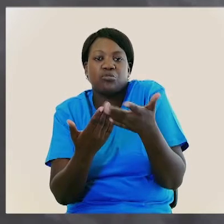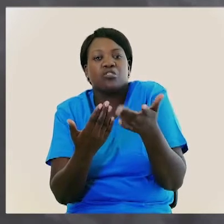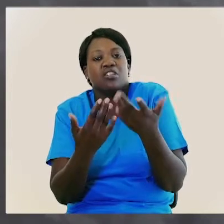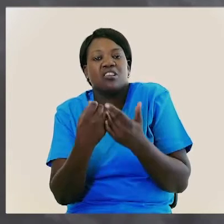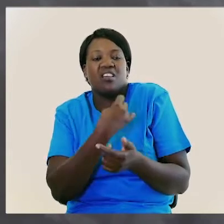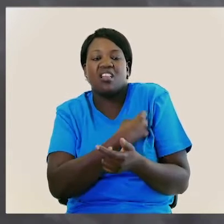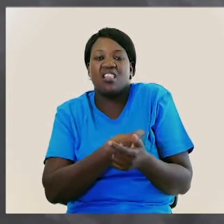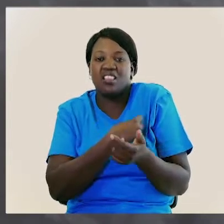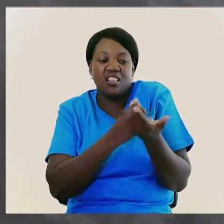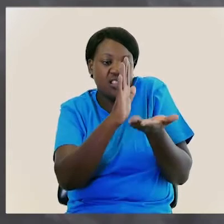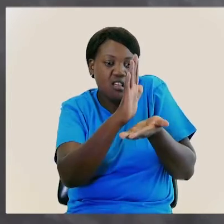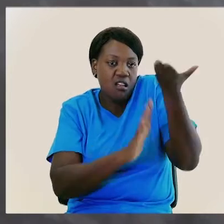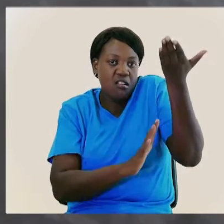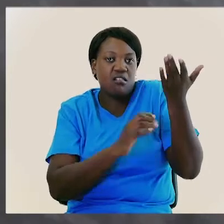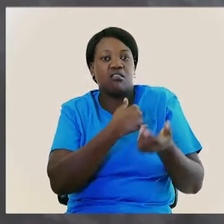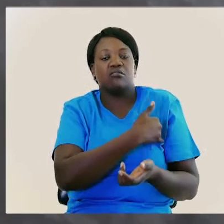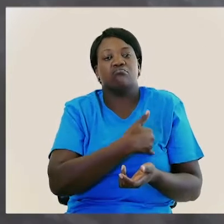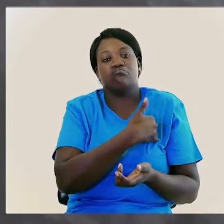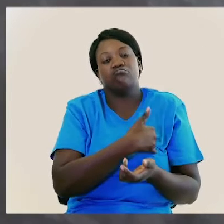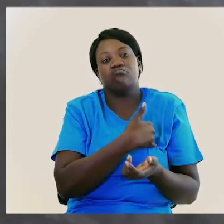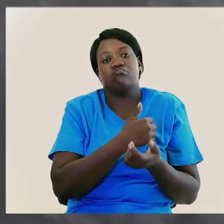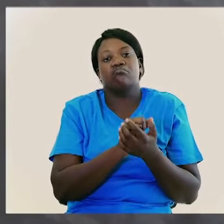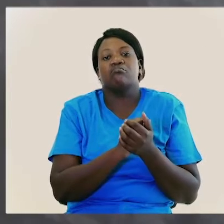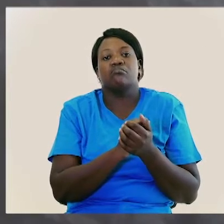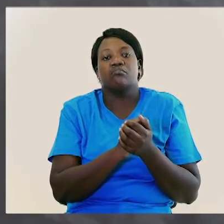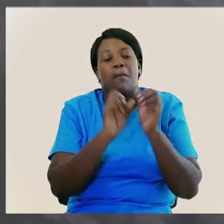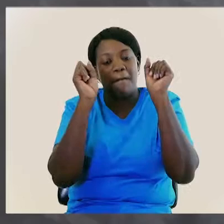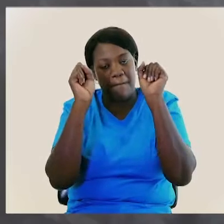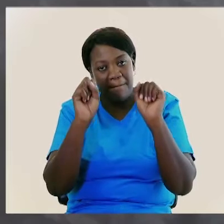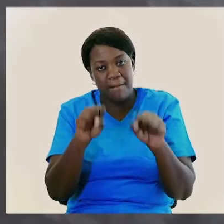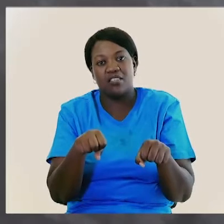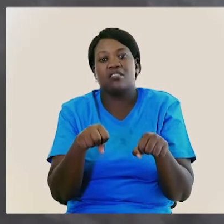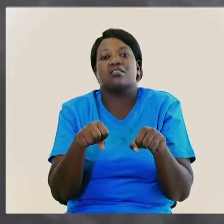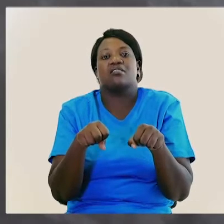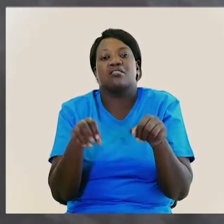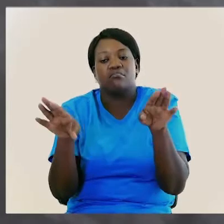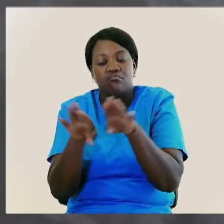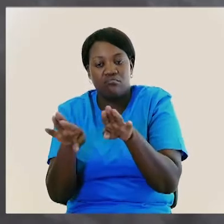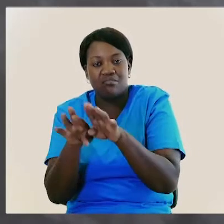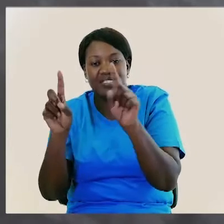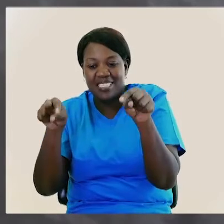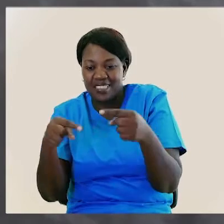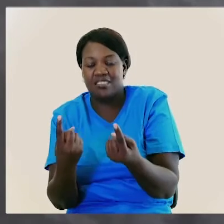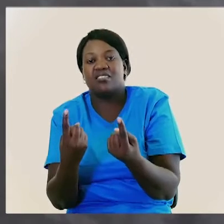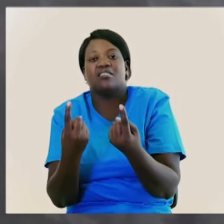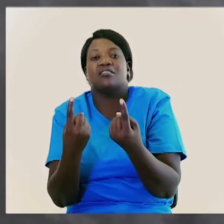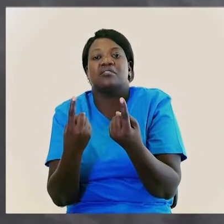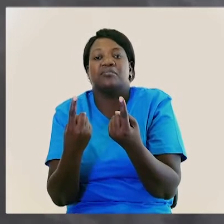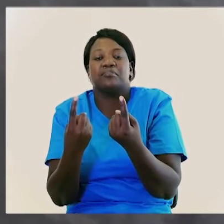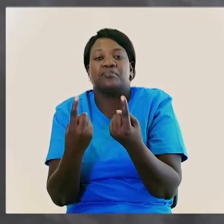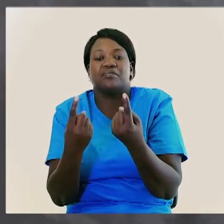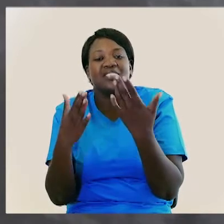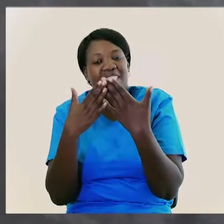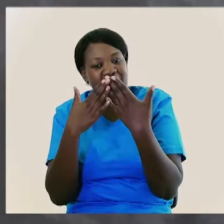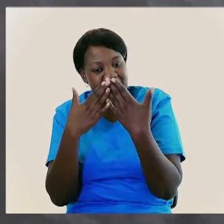a better standard of living. To gain this, we must produce more than the bare necessities. We